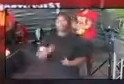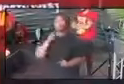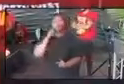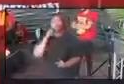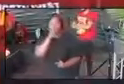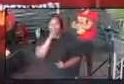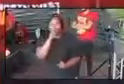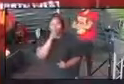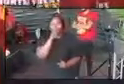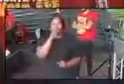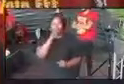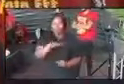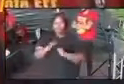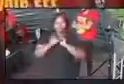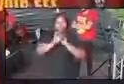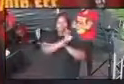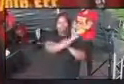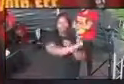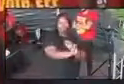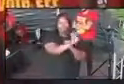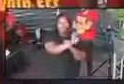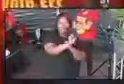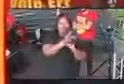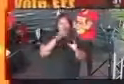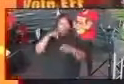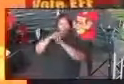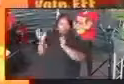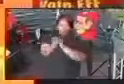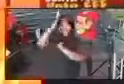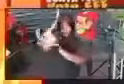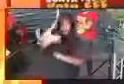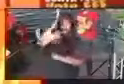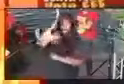not Europe of Africa. You are Africa.